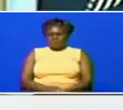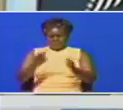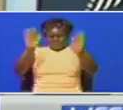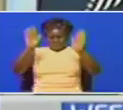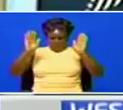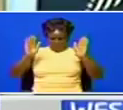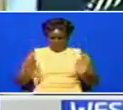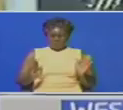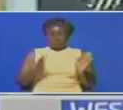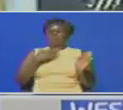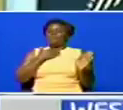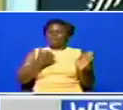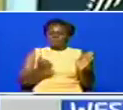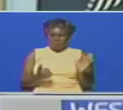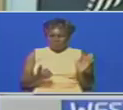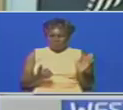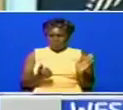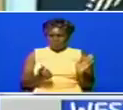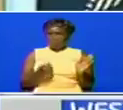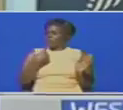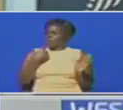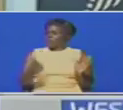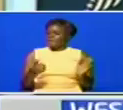Importantly, we would like to make clear,